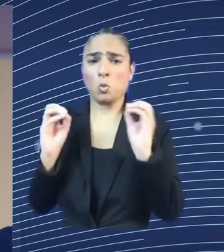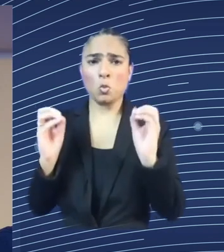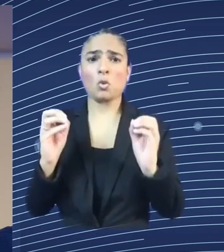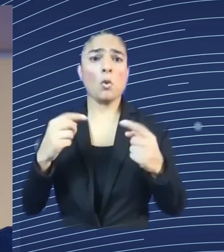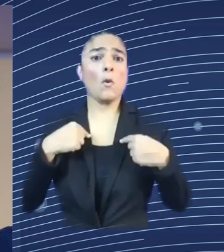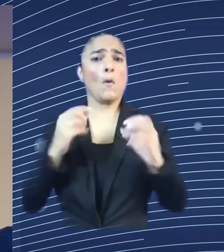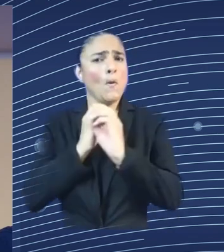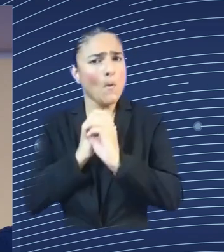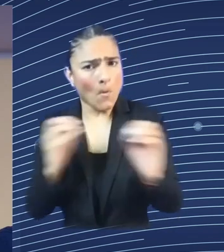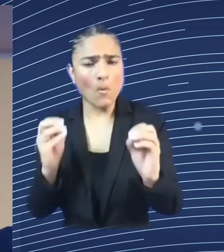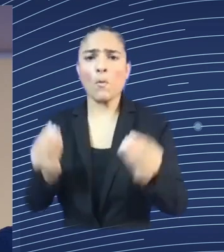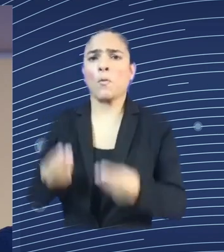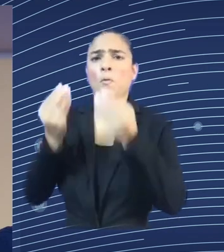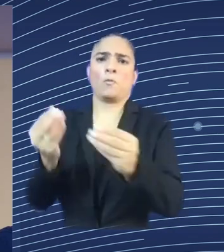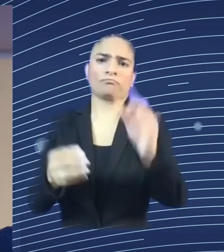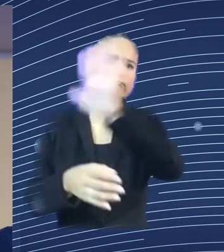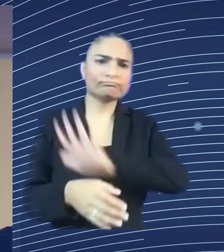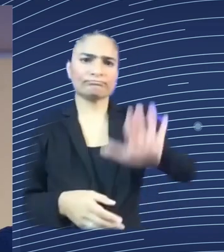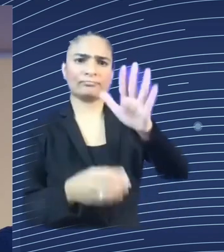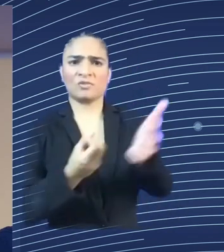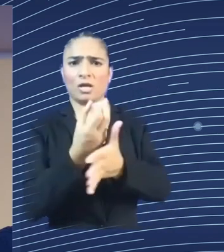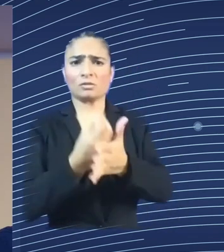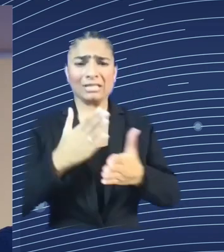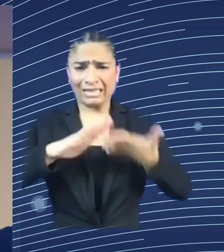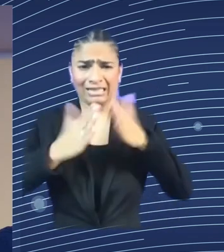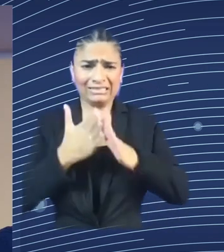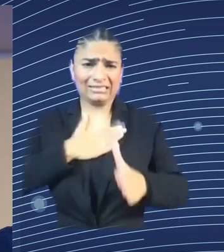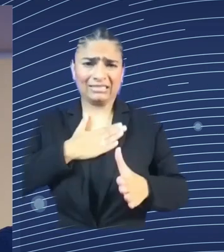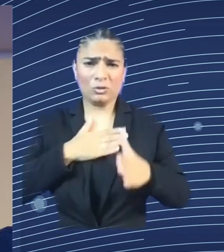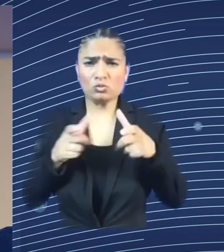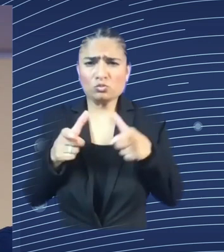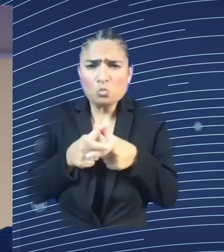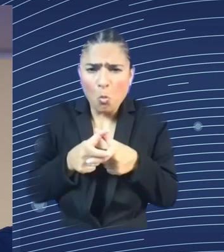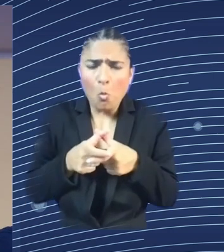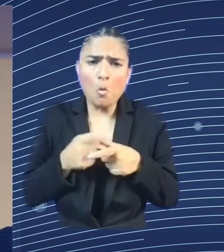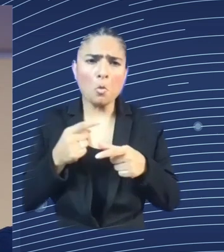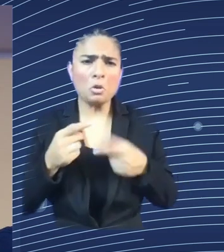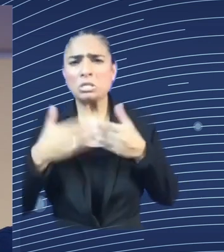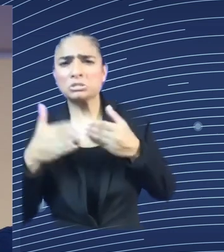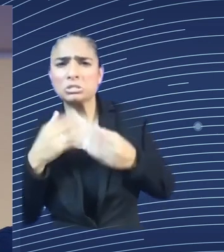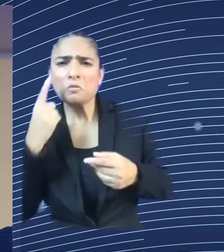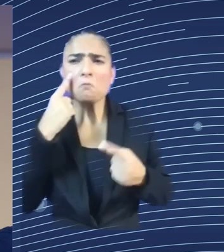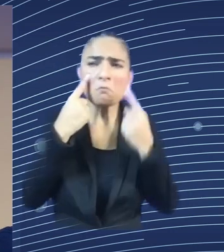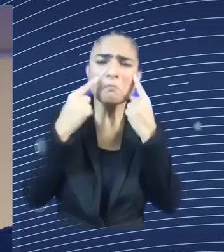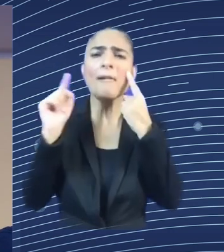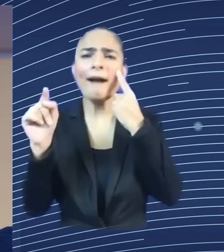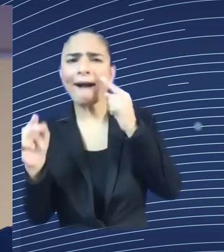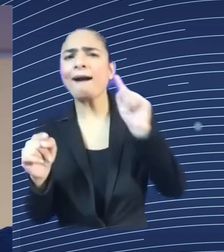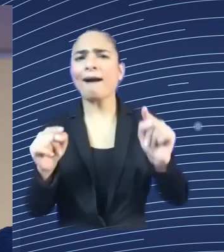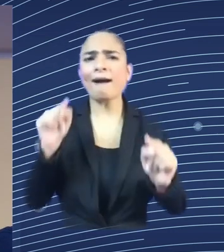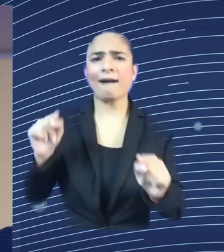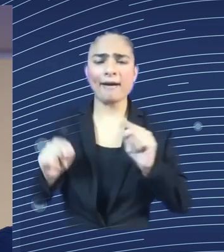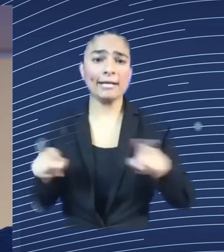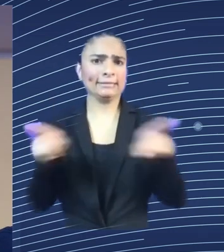a company who maybe wants to have this as a service, get the information of their company, they really want